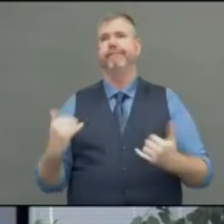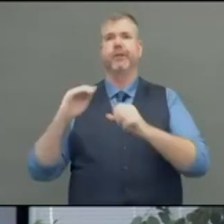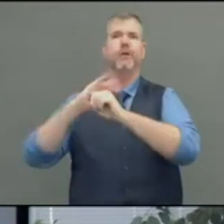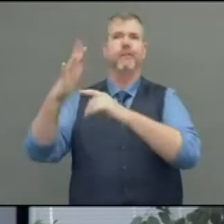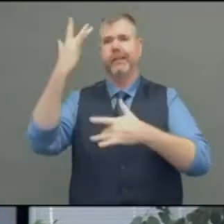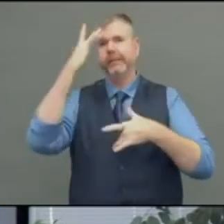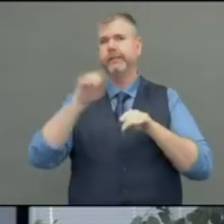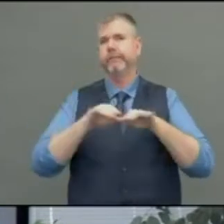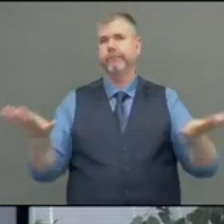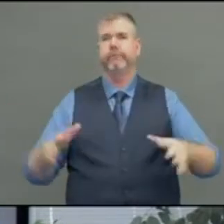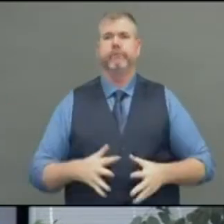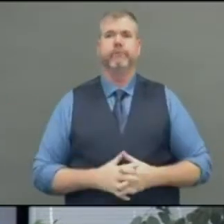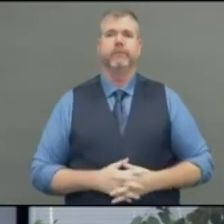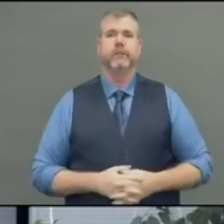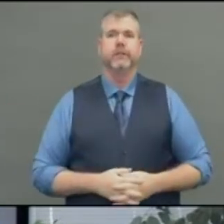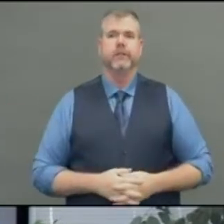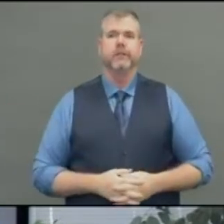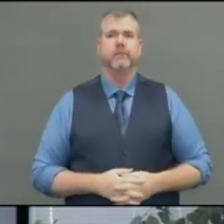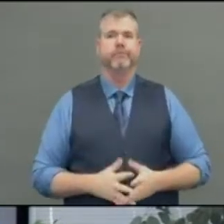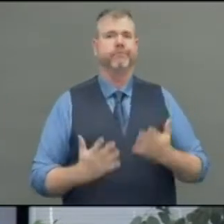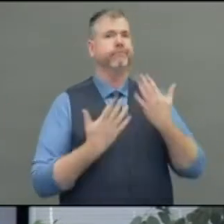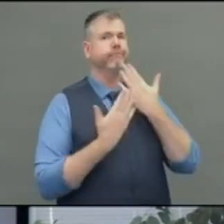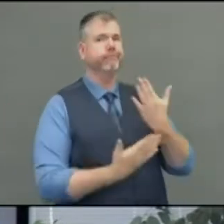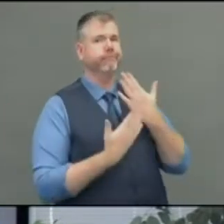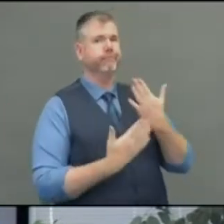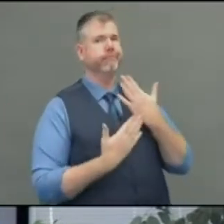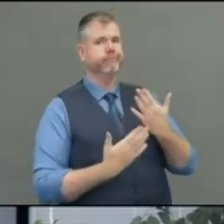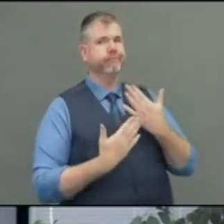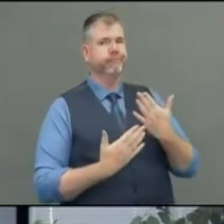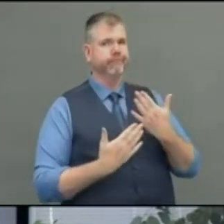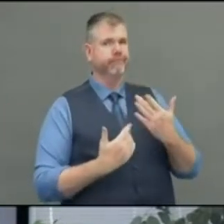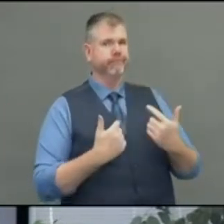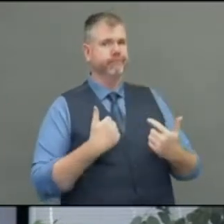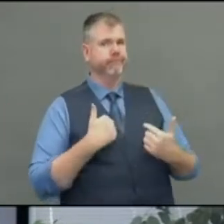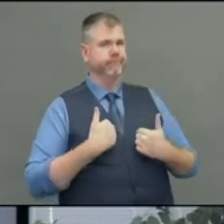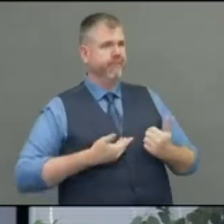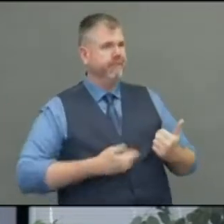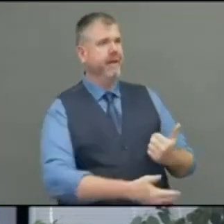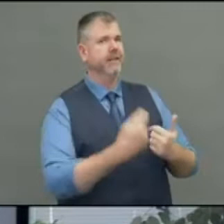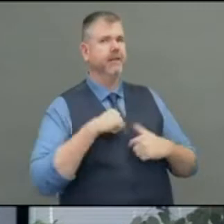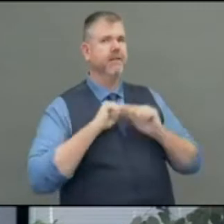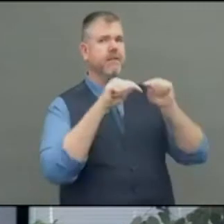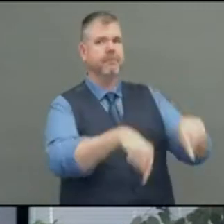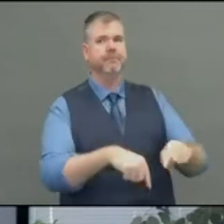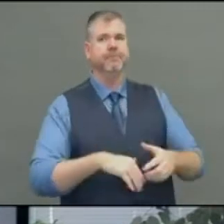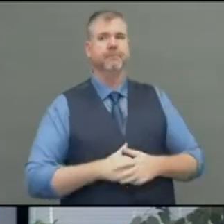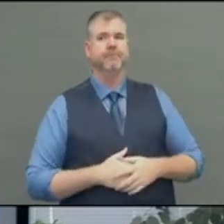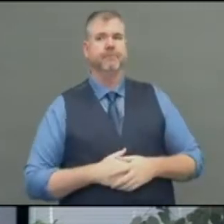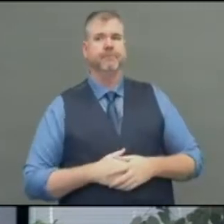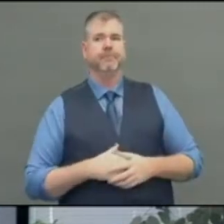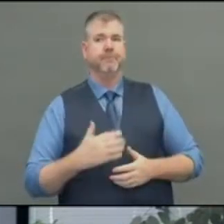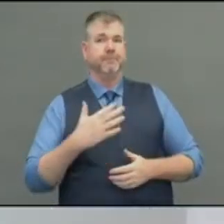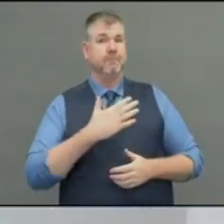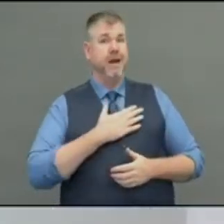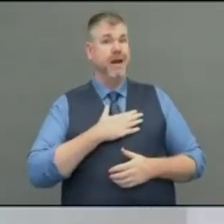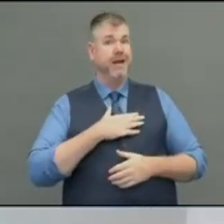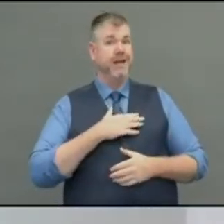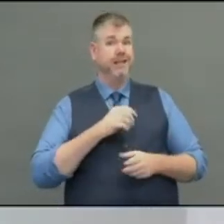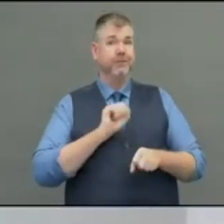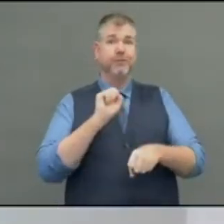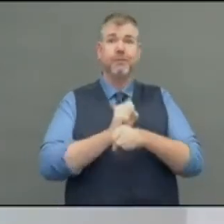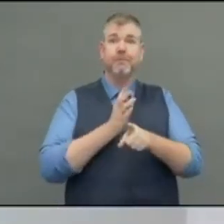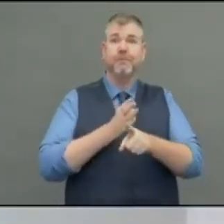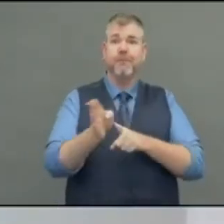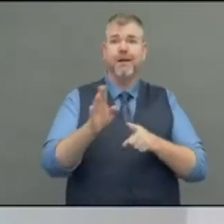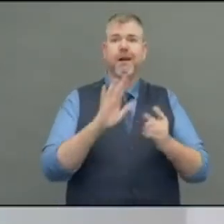on, because our position of outreach specialist is to be out there to let the community know about